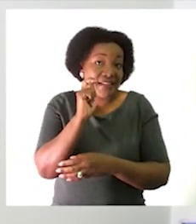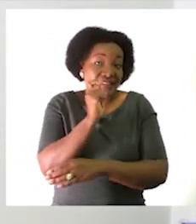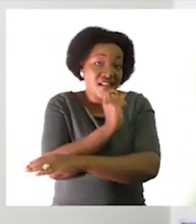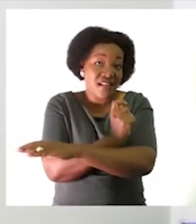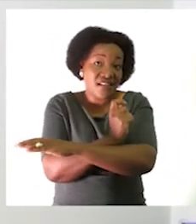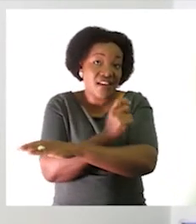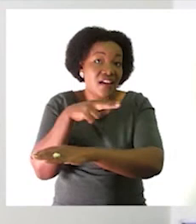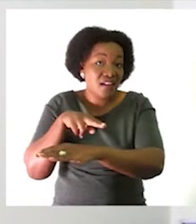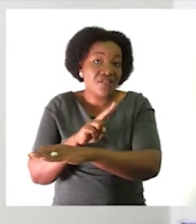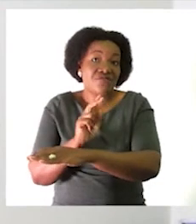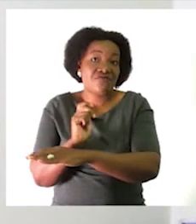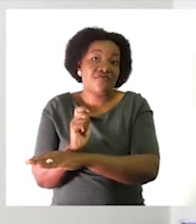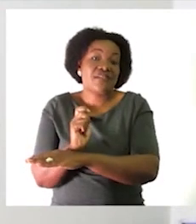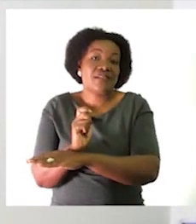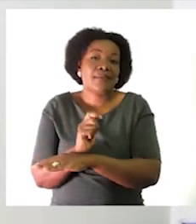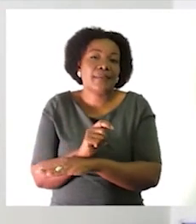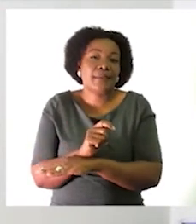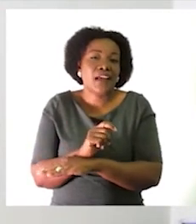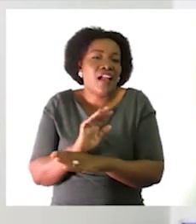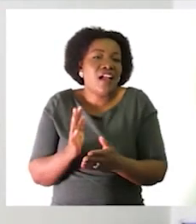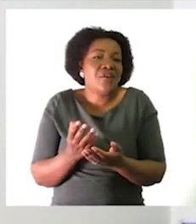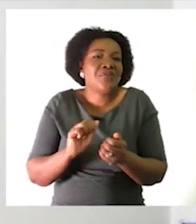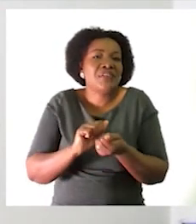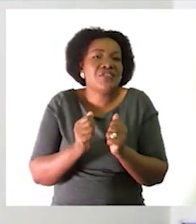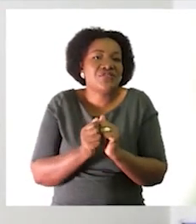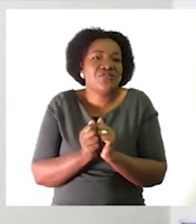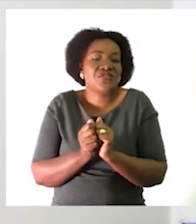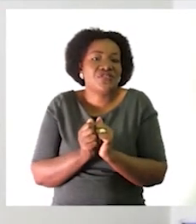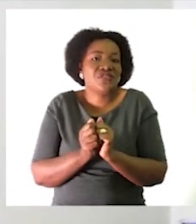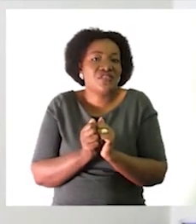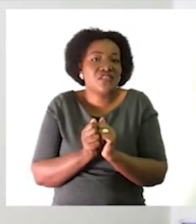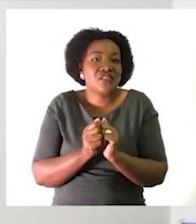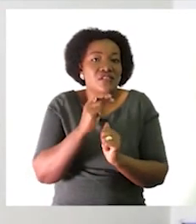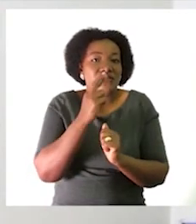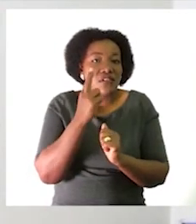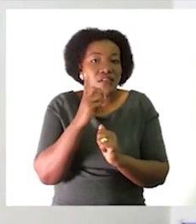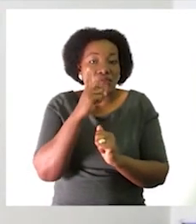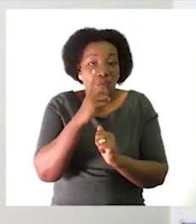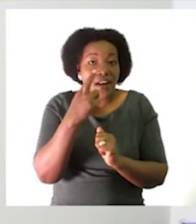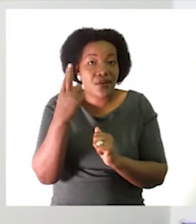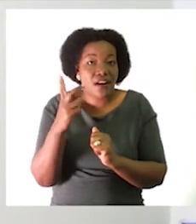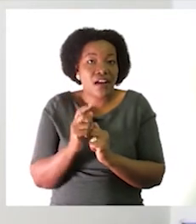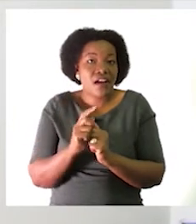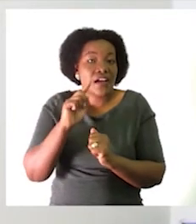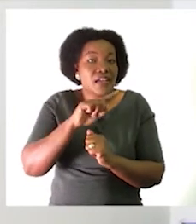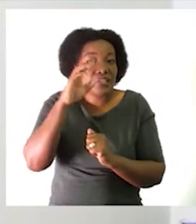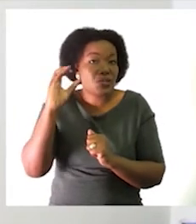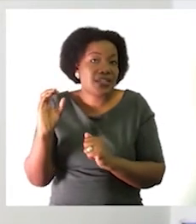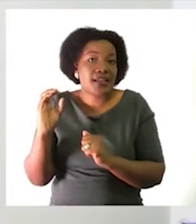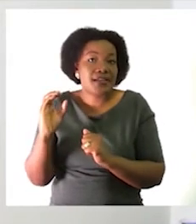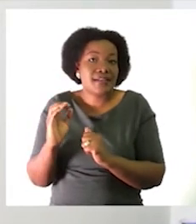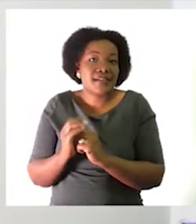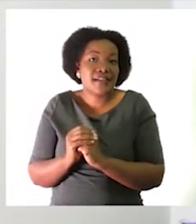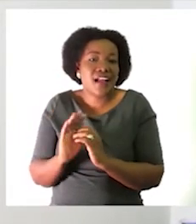right. So how can we convert a $1 into cents? How can we